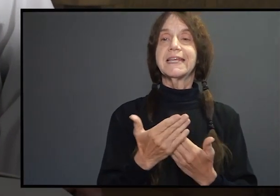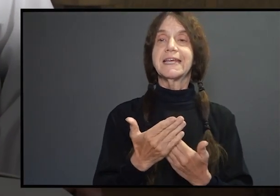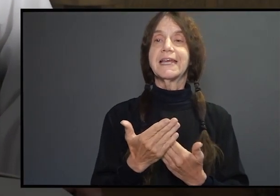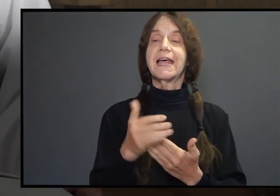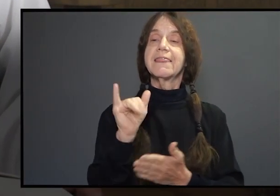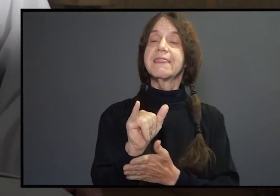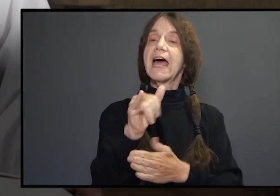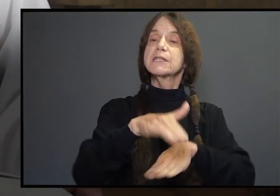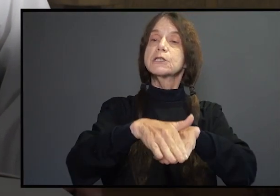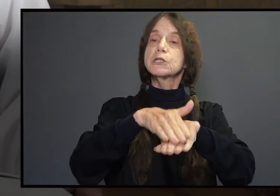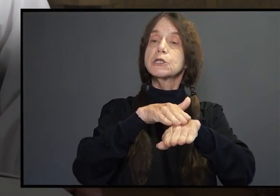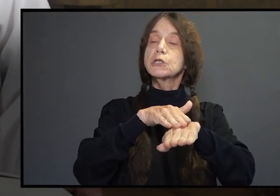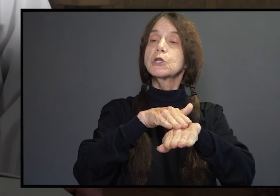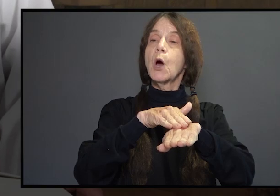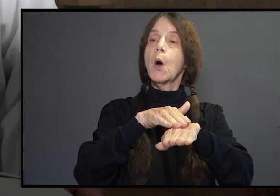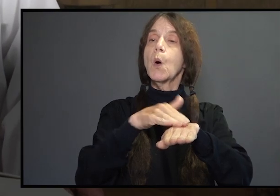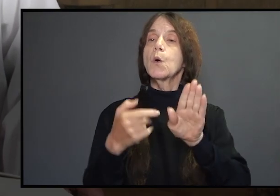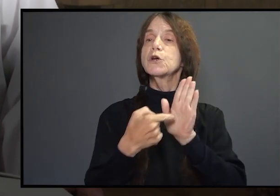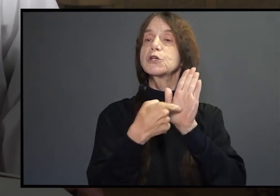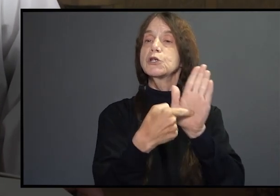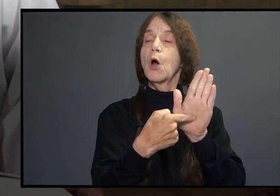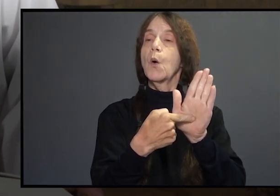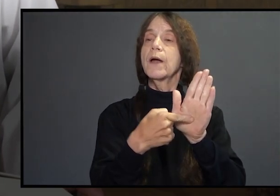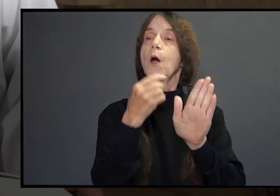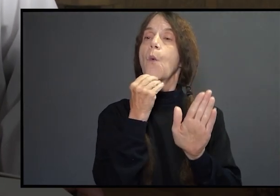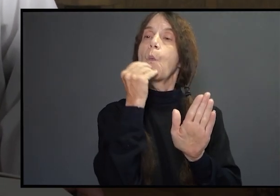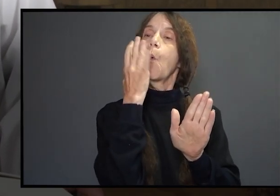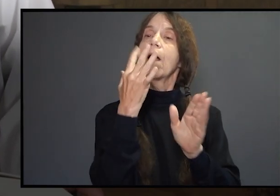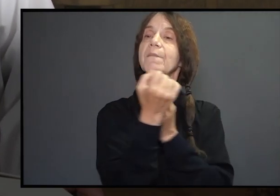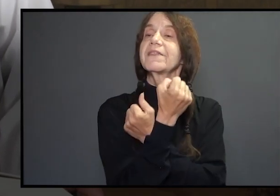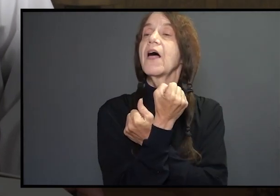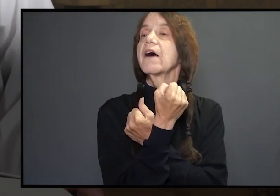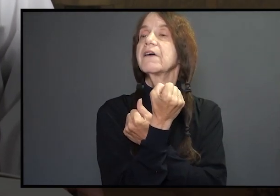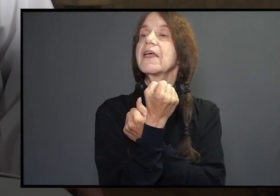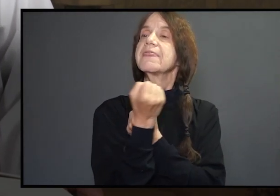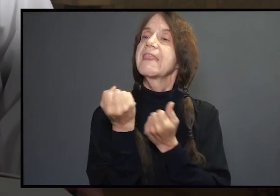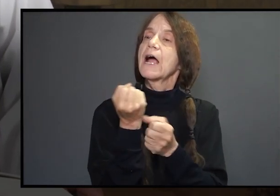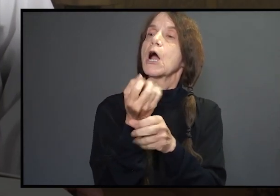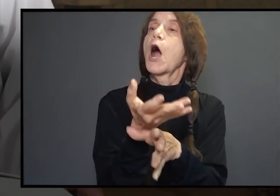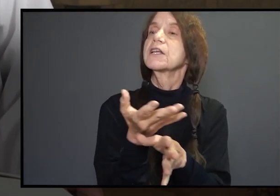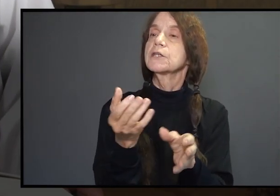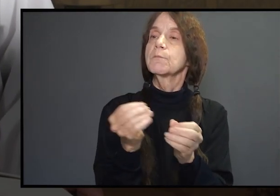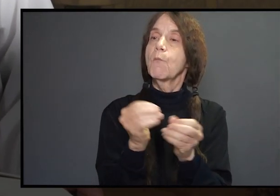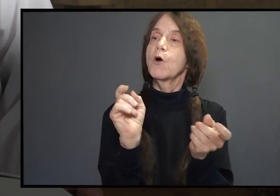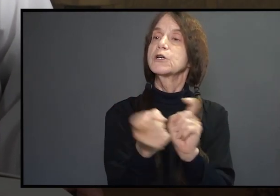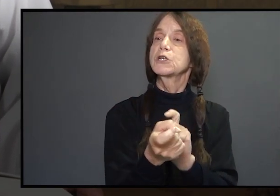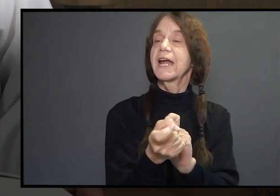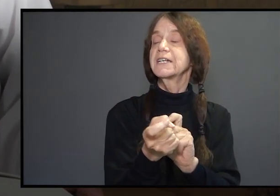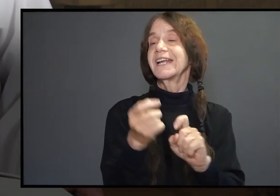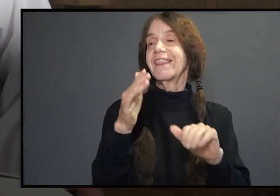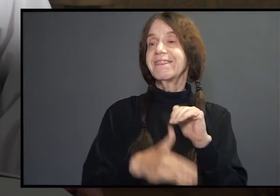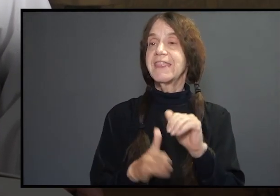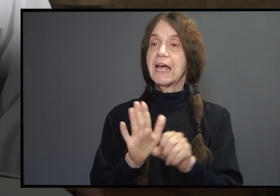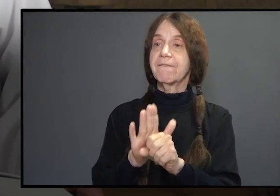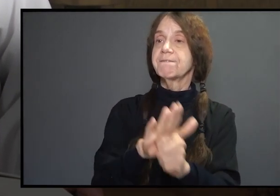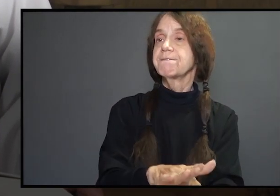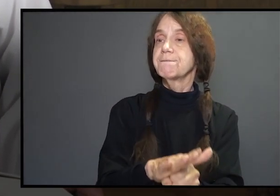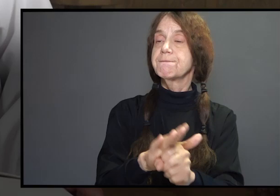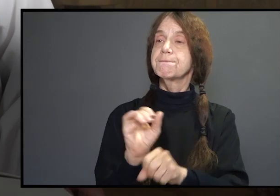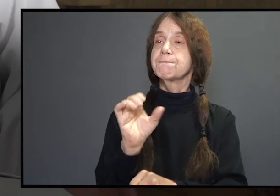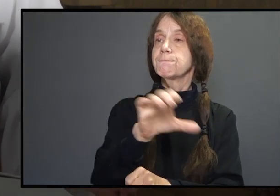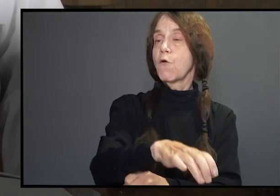and gradual warmth of Christ's love brings about change much more effectively than intimidation or